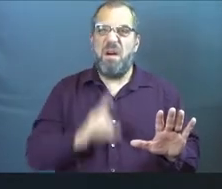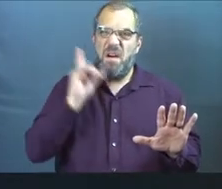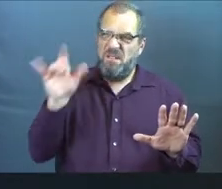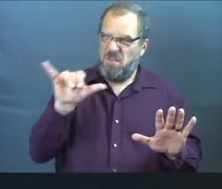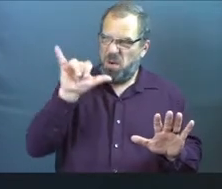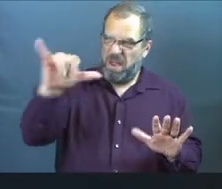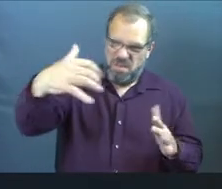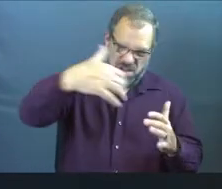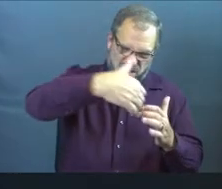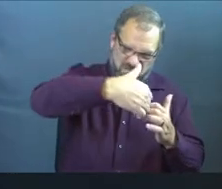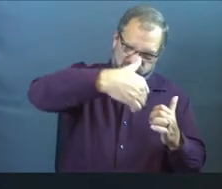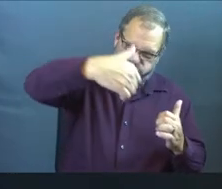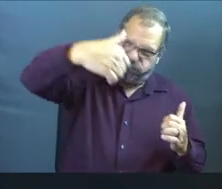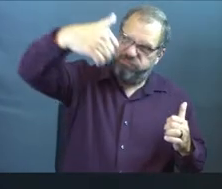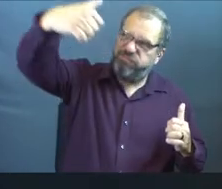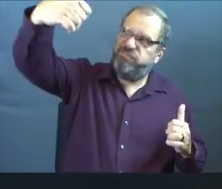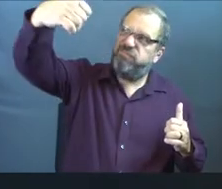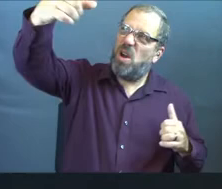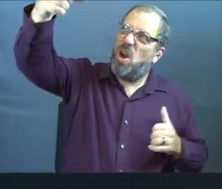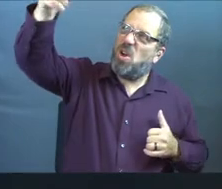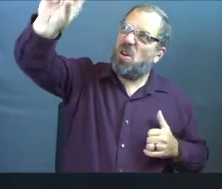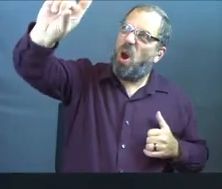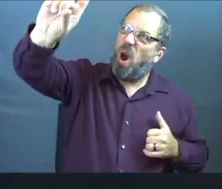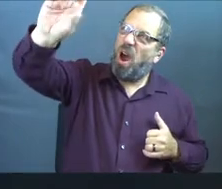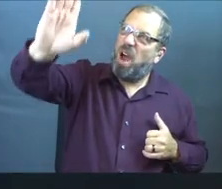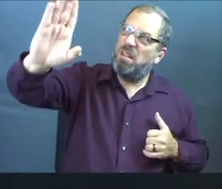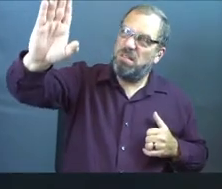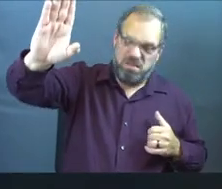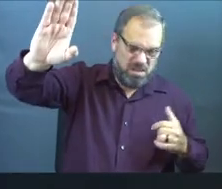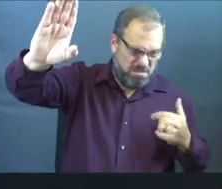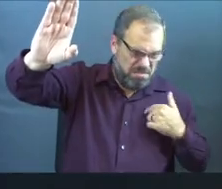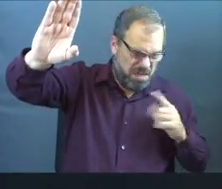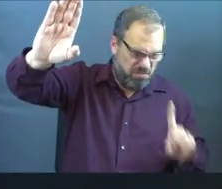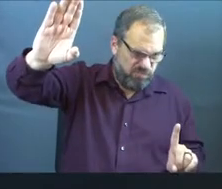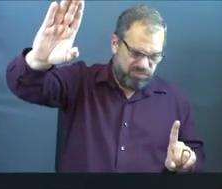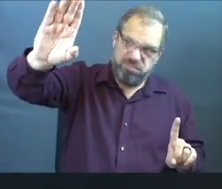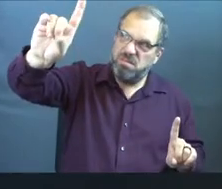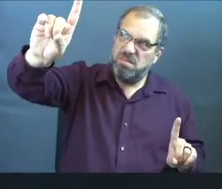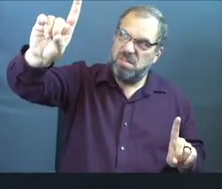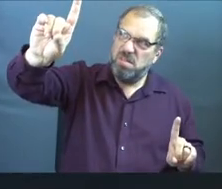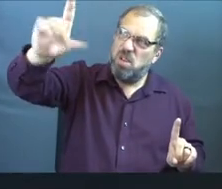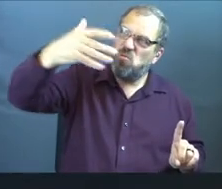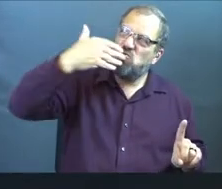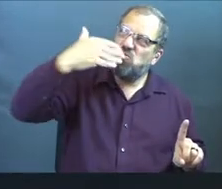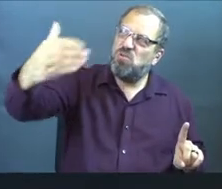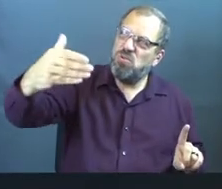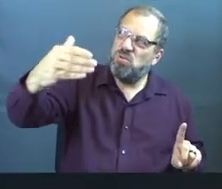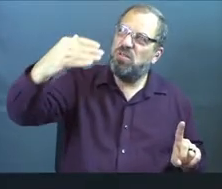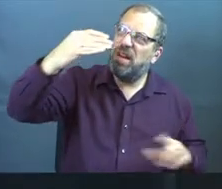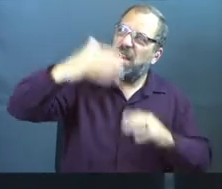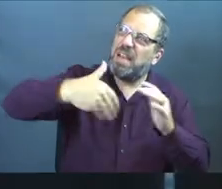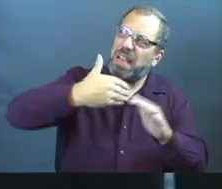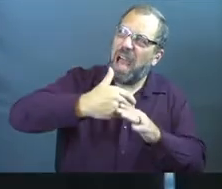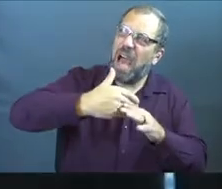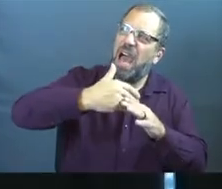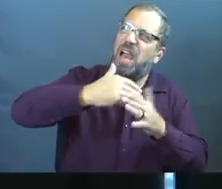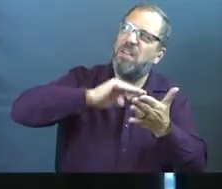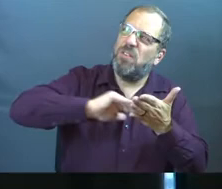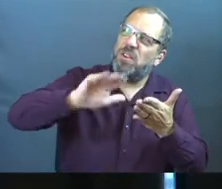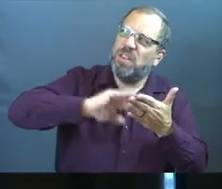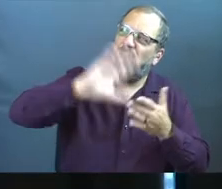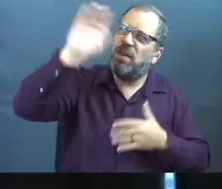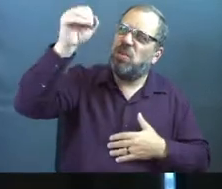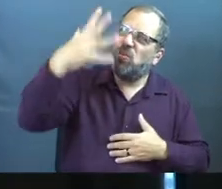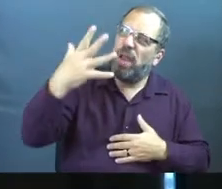Forever separated from our God, who is good, who is kind, who is gracious and forgiving, and who